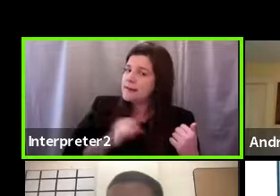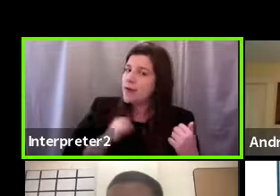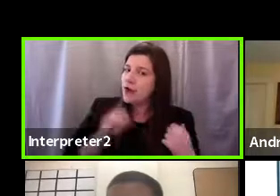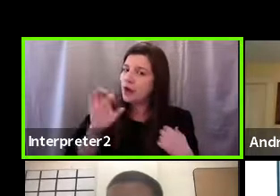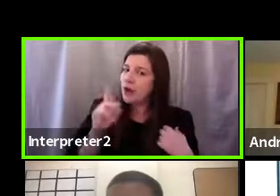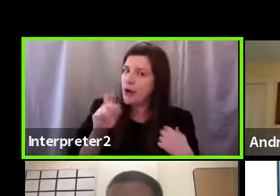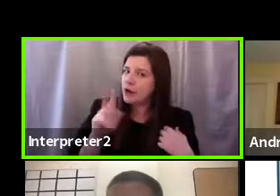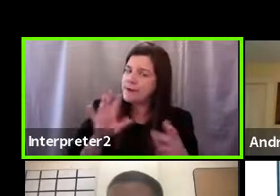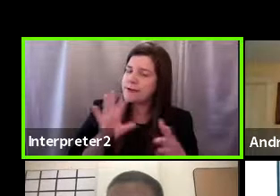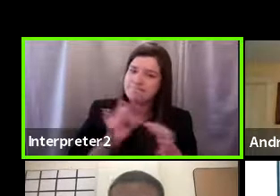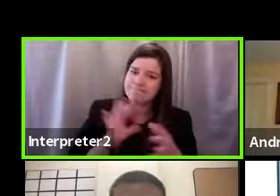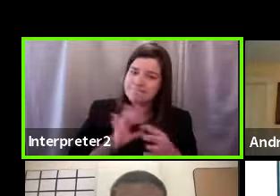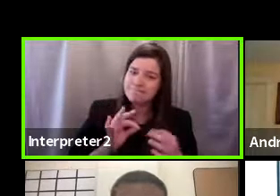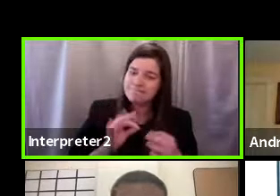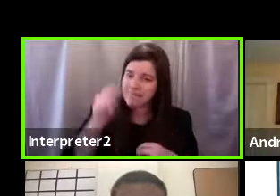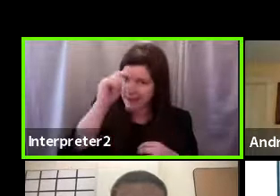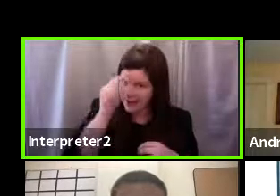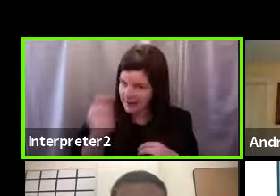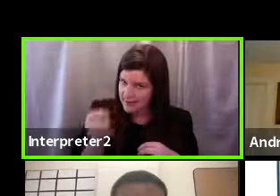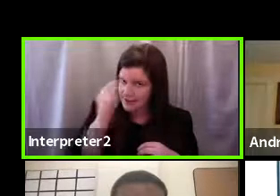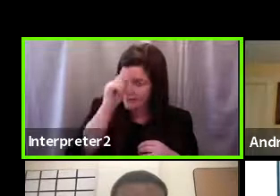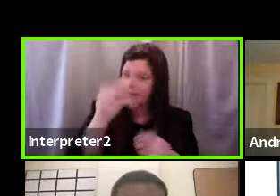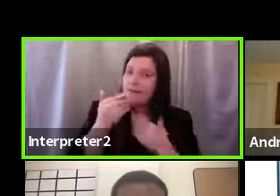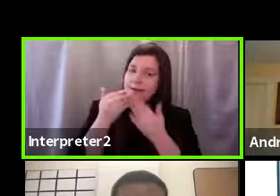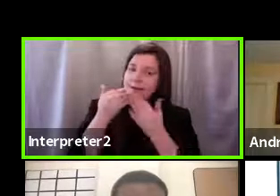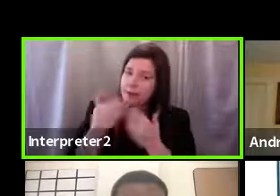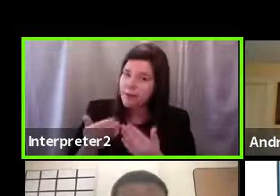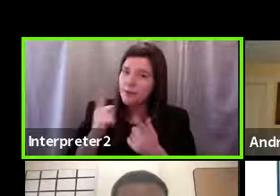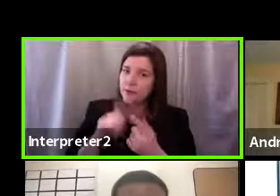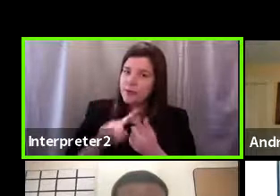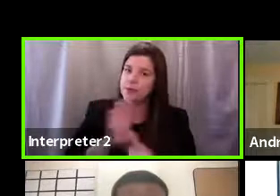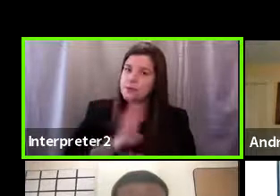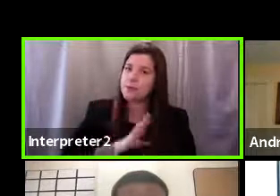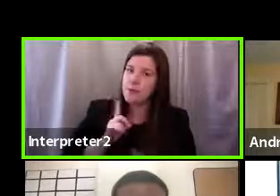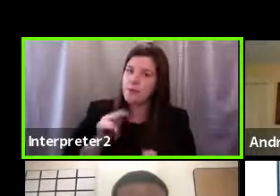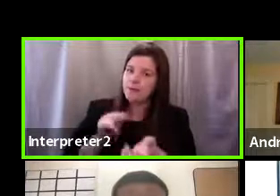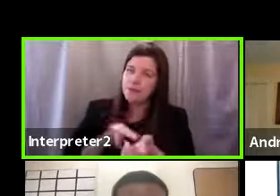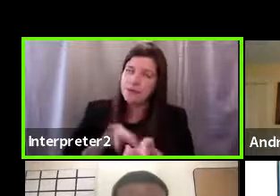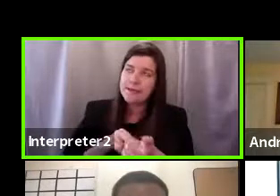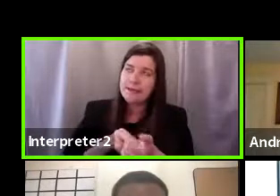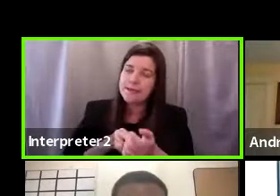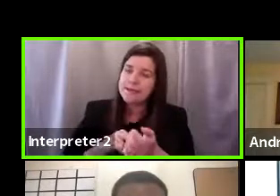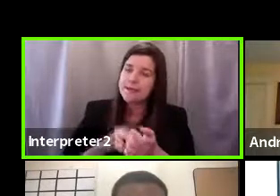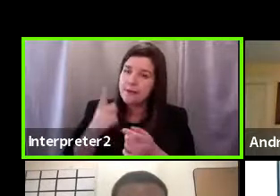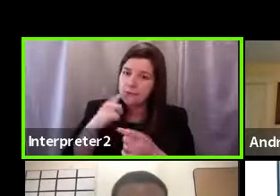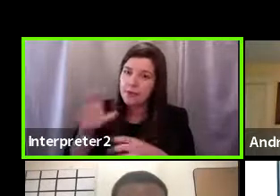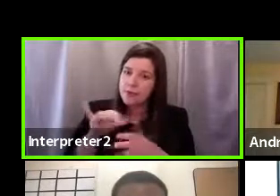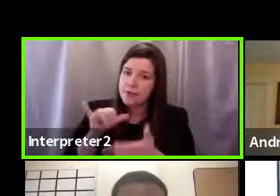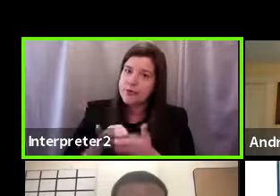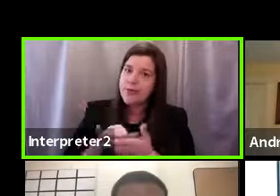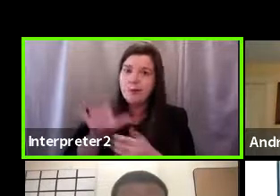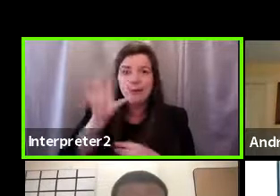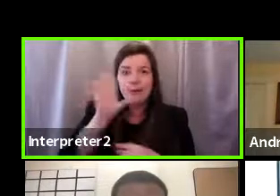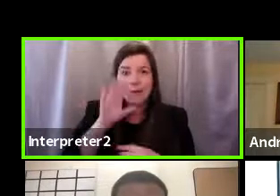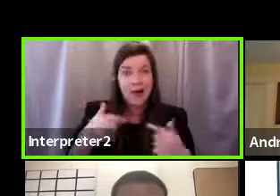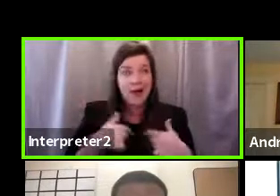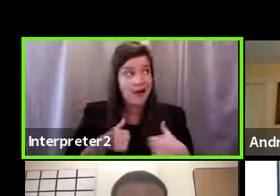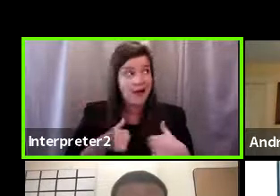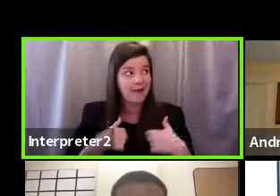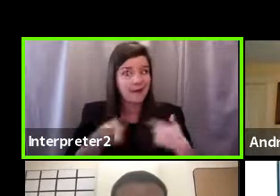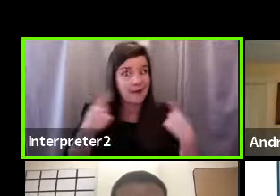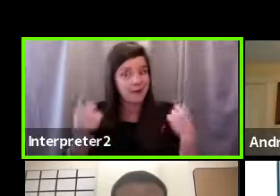for everybody else. I'm one of those people who've been around a long time. We've been talking about this since, I think,